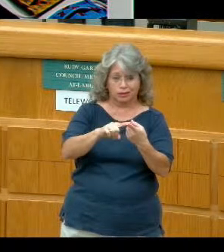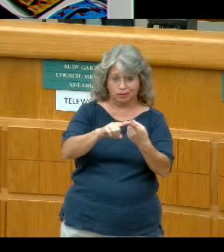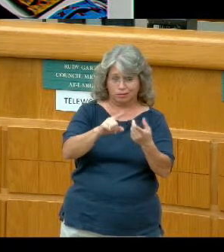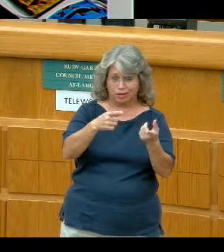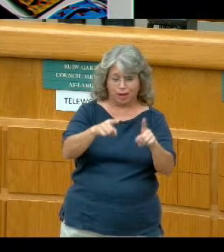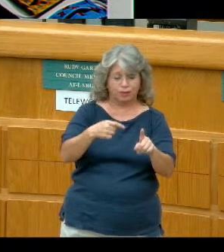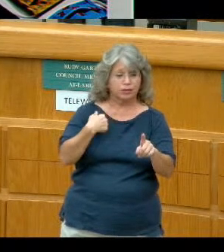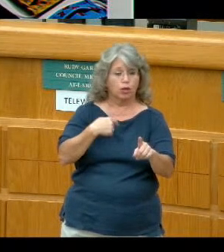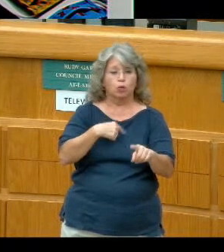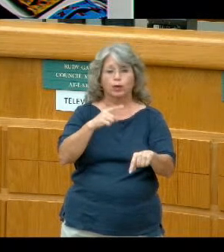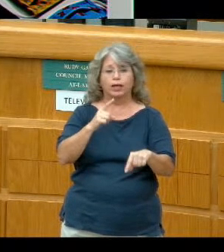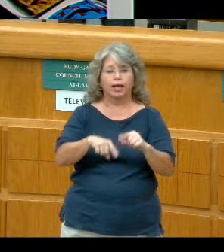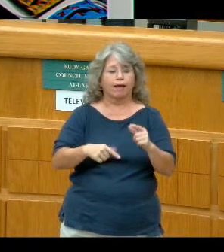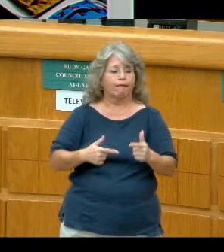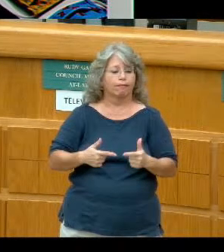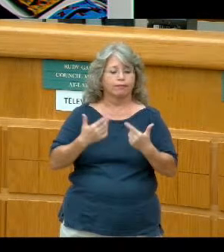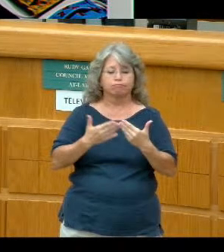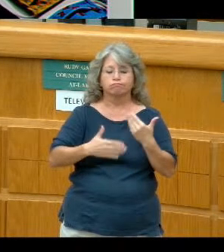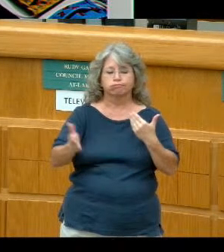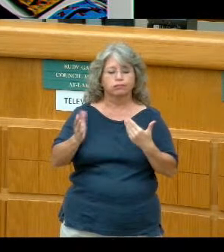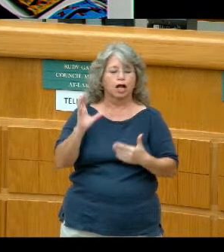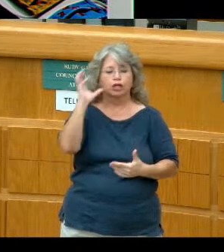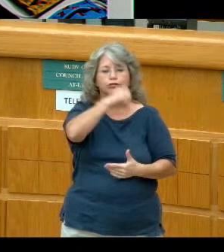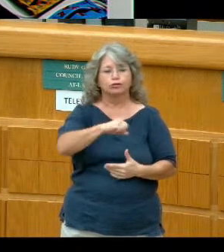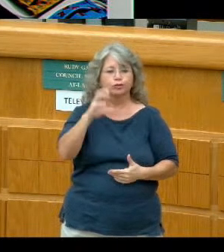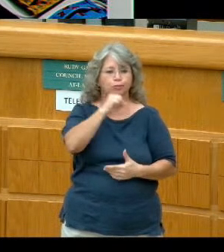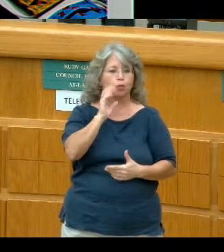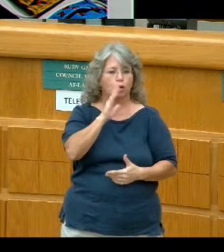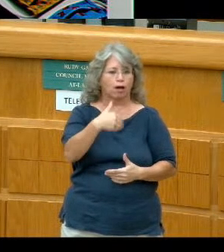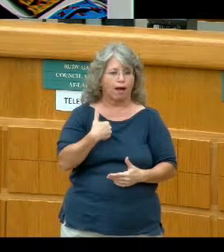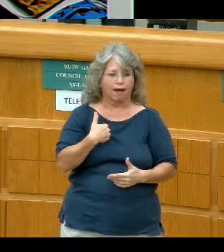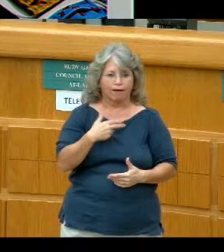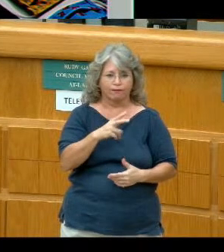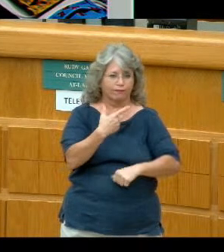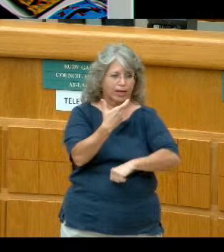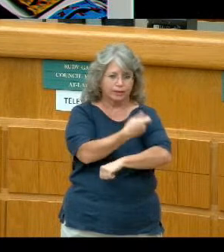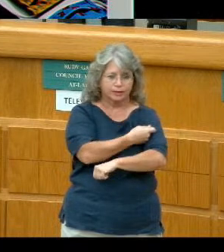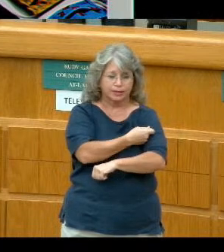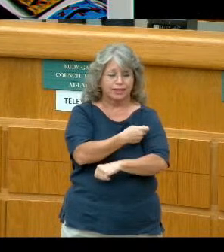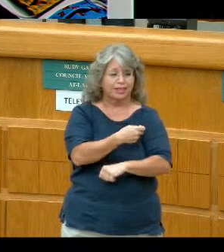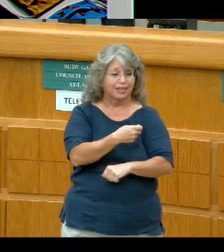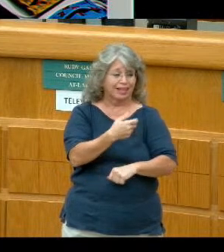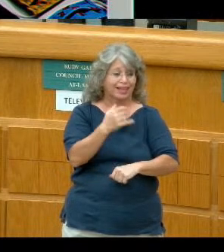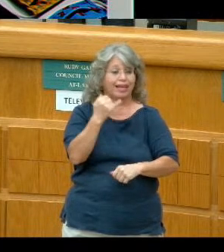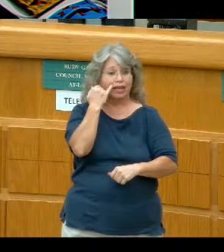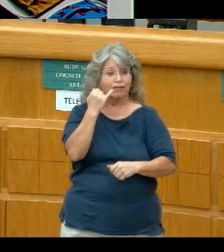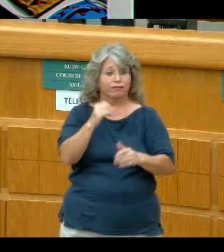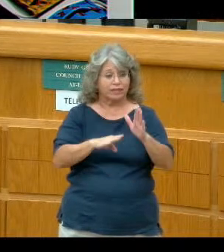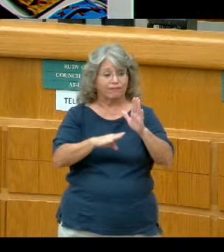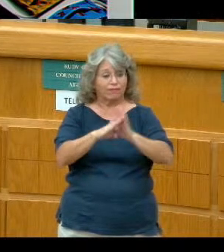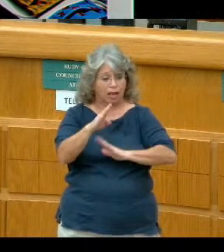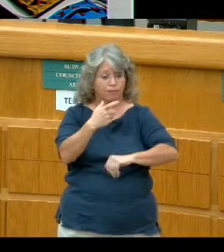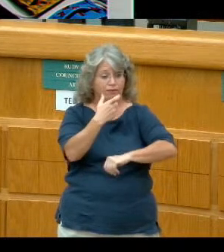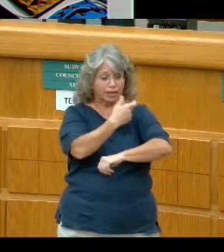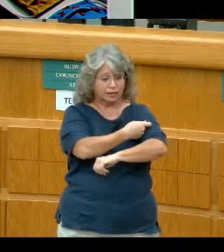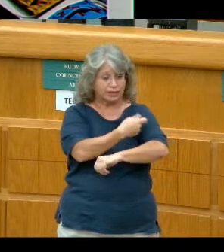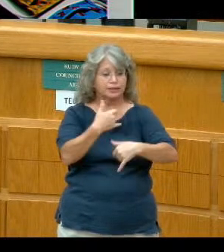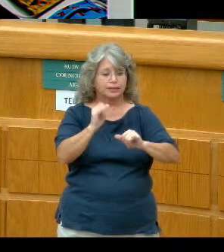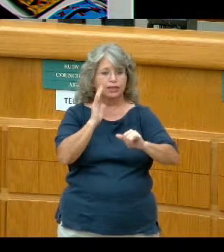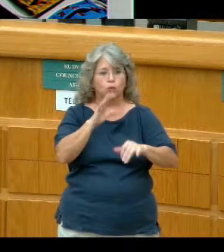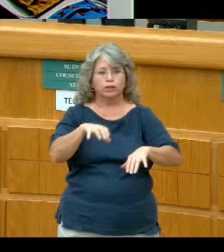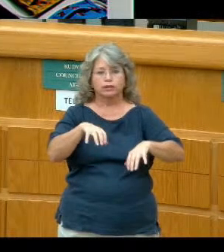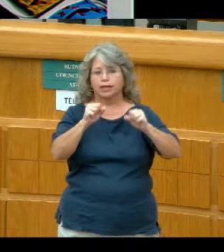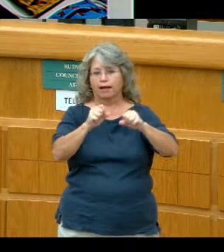move forward assuming that we're going to have a vaccine. And once there is a vaccine, it's going to take a long time before we all get injected and get